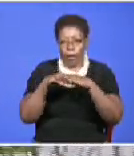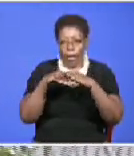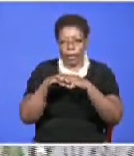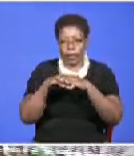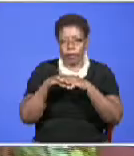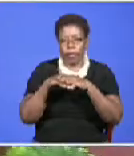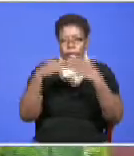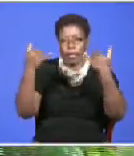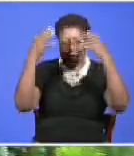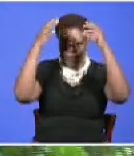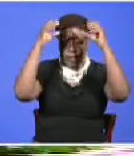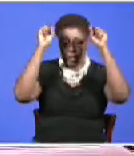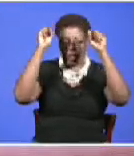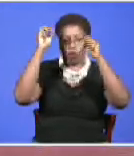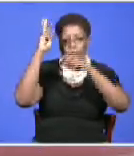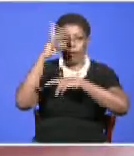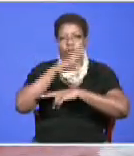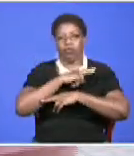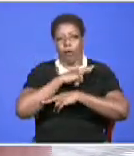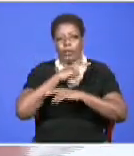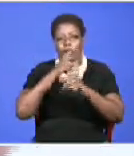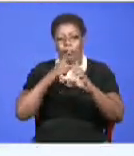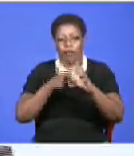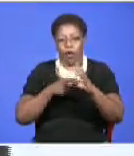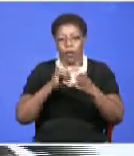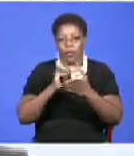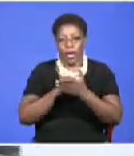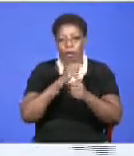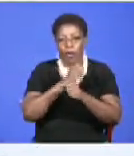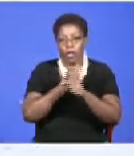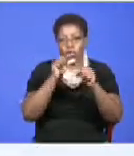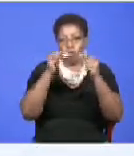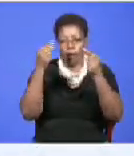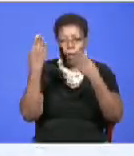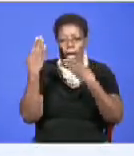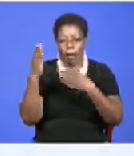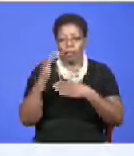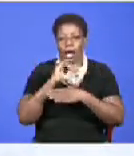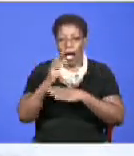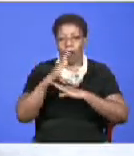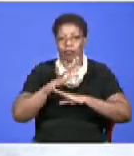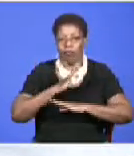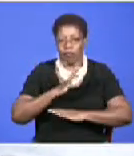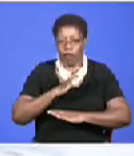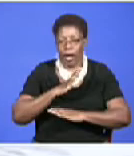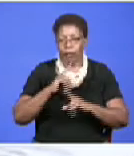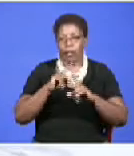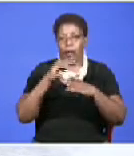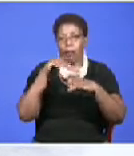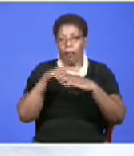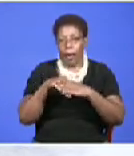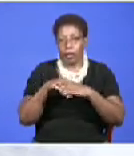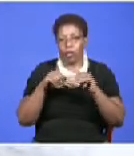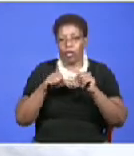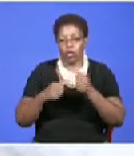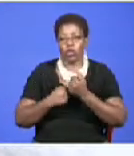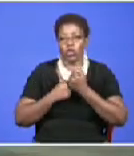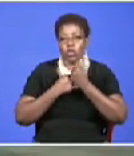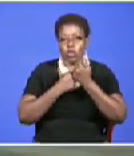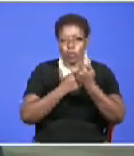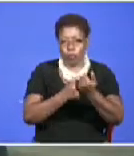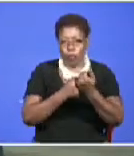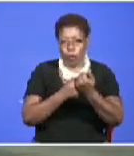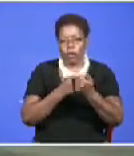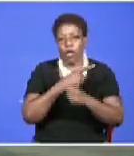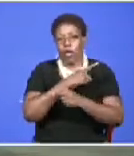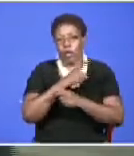Bank President Raymond Winder confirmed that while operations in Grand Bahama are satisfactory, the bank will continue to support